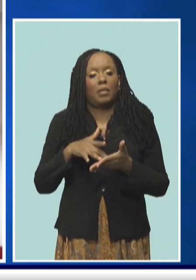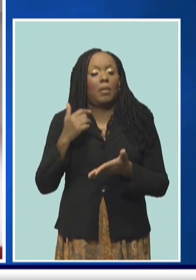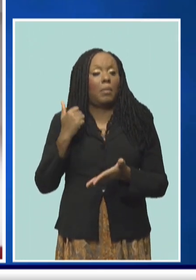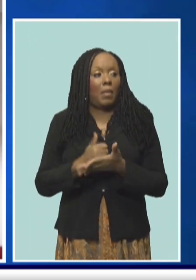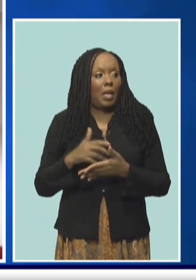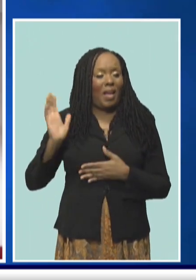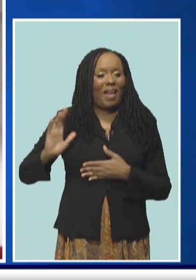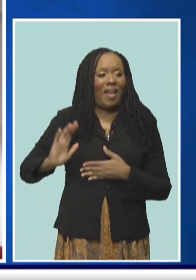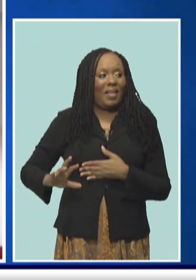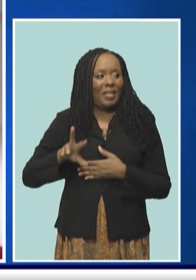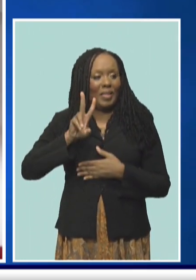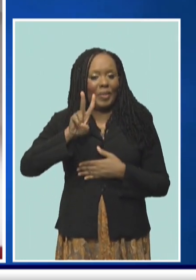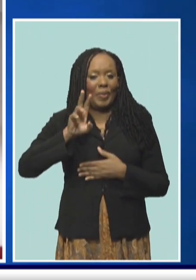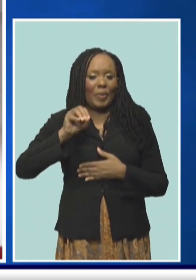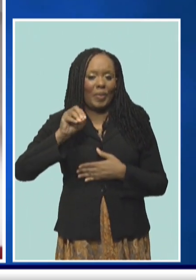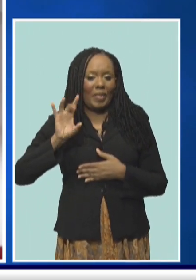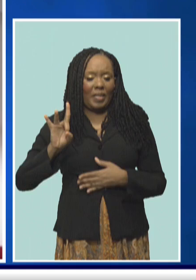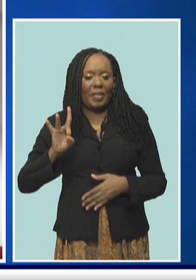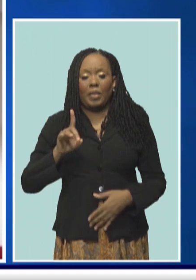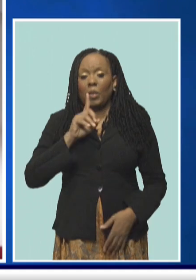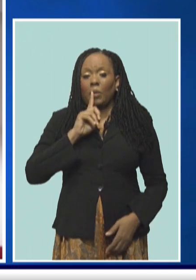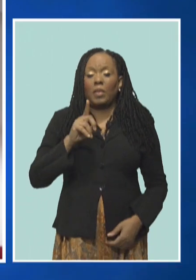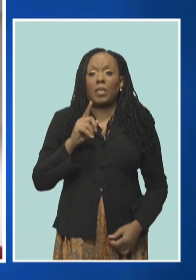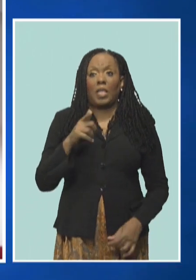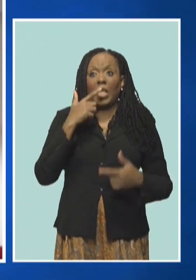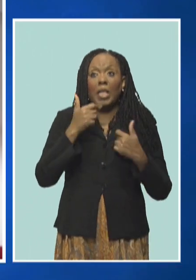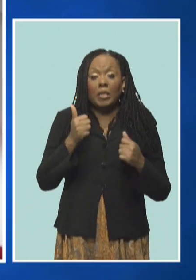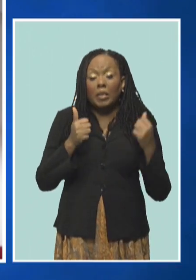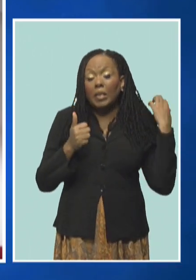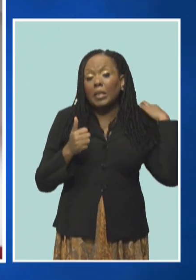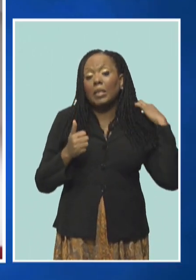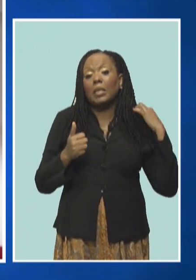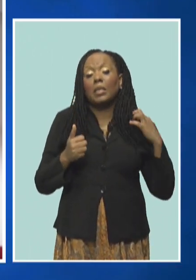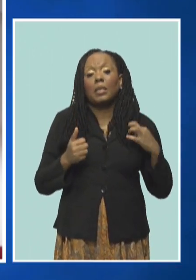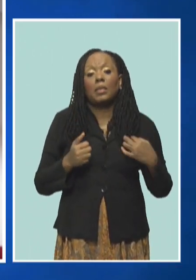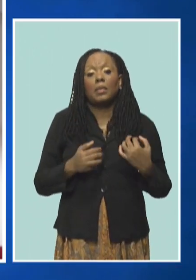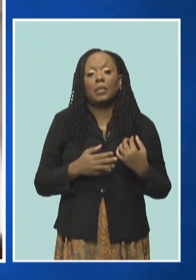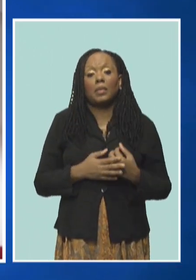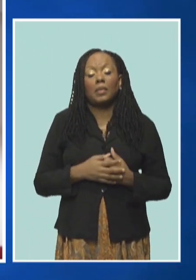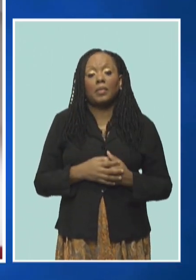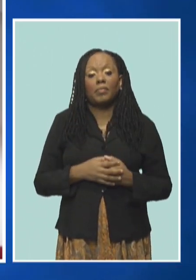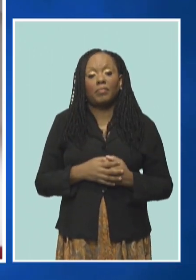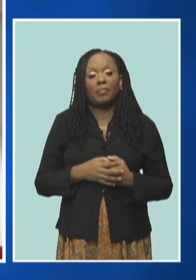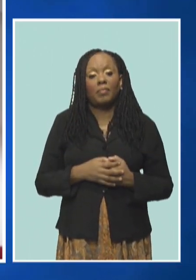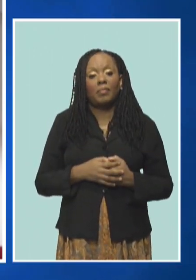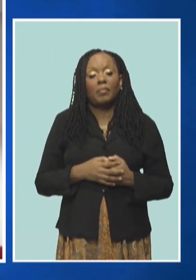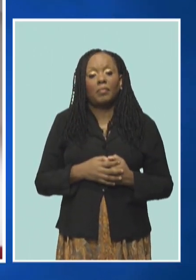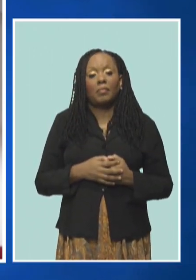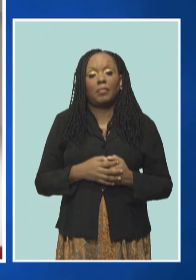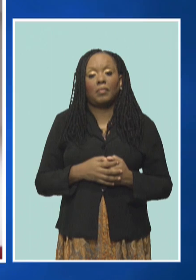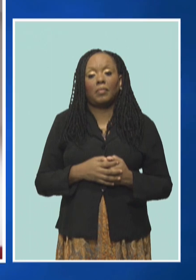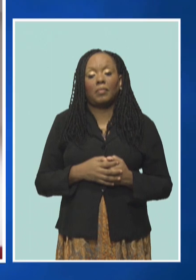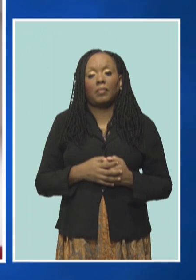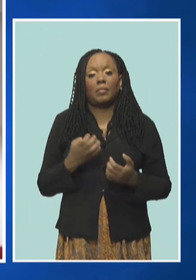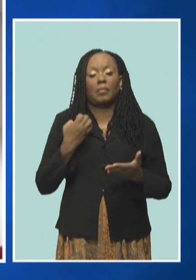the interesting aspects of where we are now is that the economy is recording, I think,